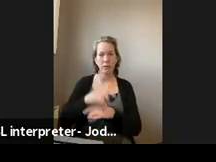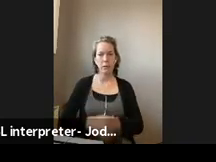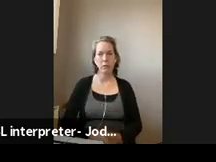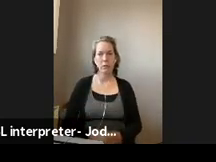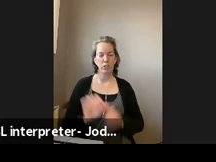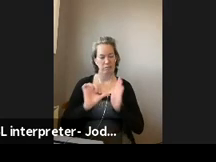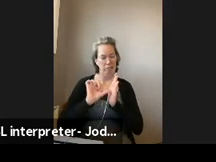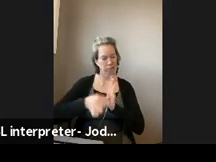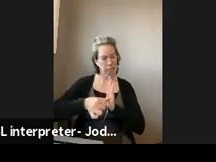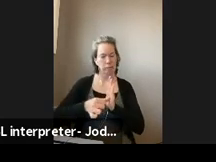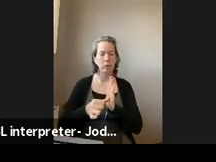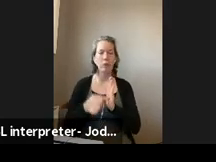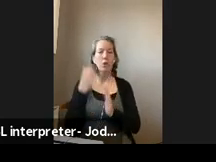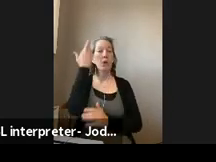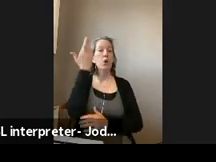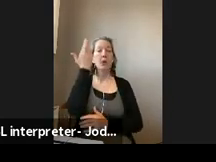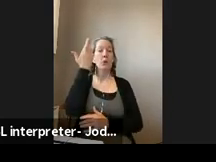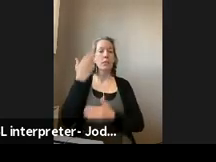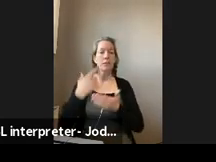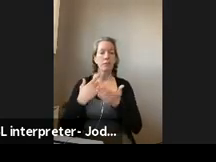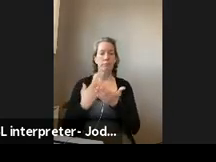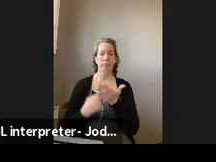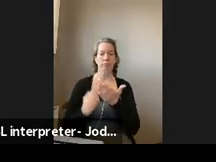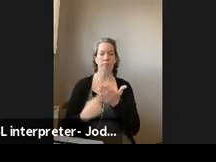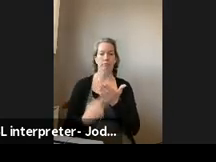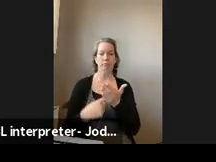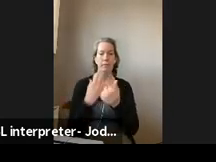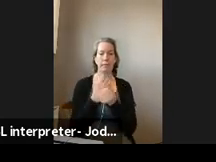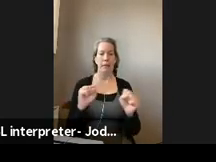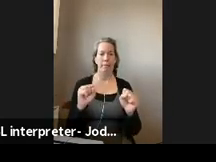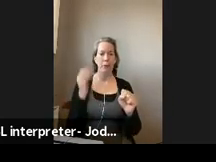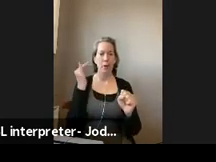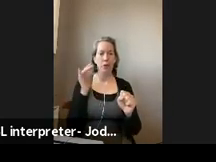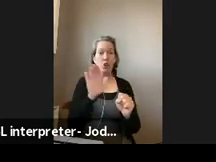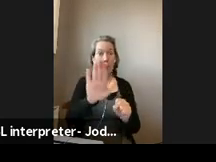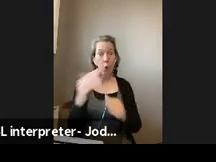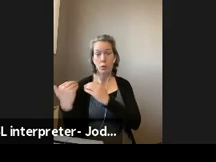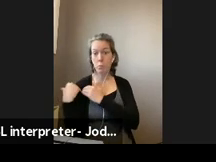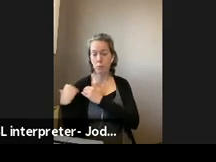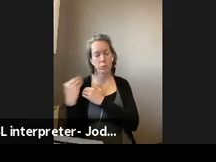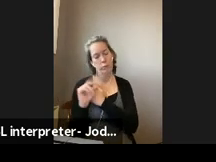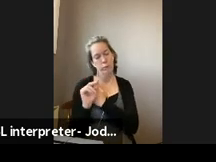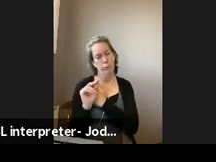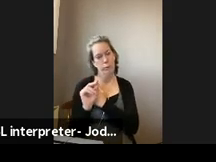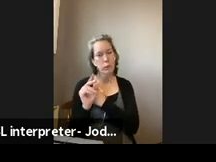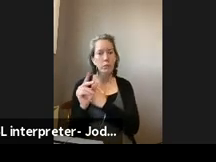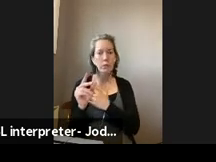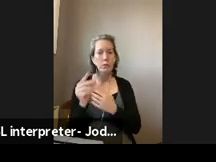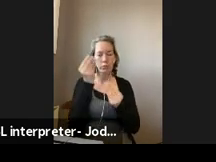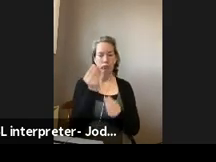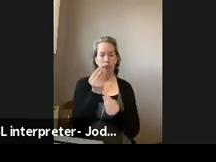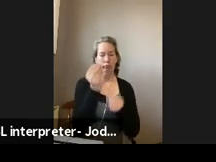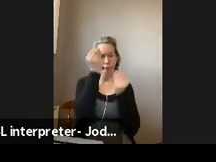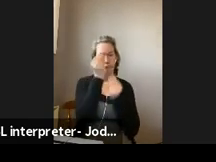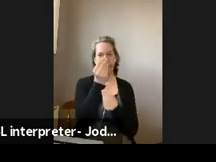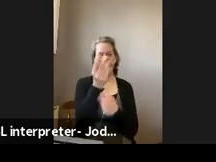reason we talk about safety is not to say it's your responsibility or anything. We just want to say, like, we want you to know about some tips and tricks to have in